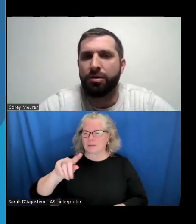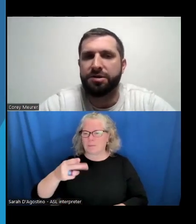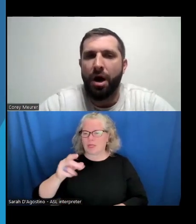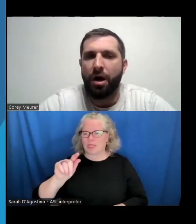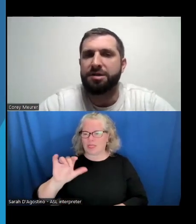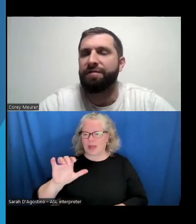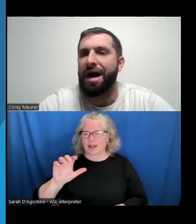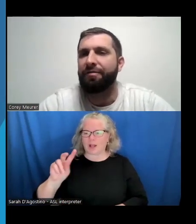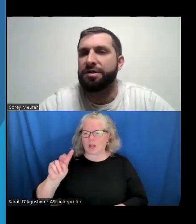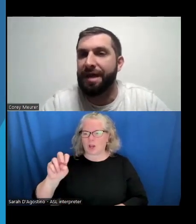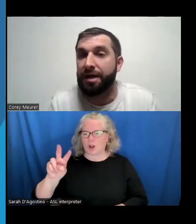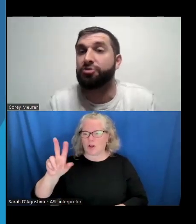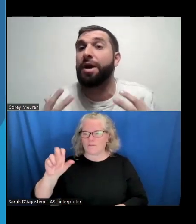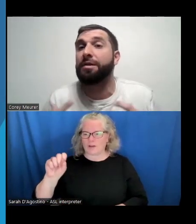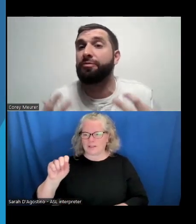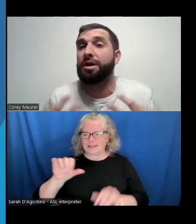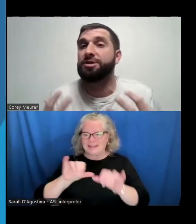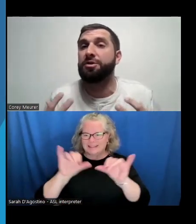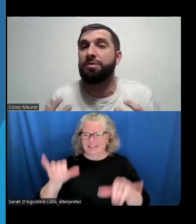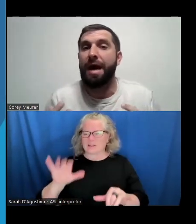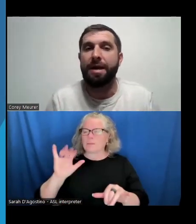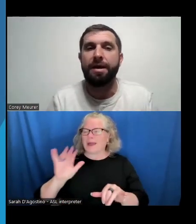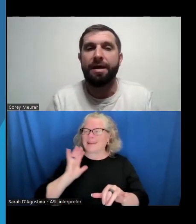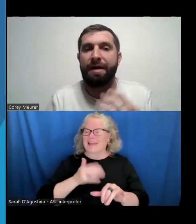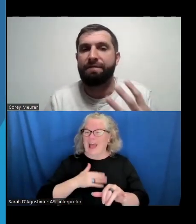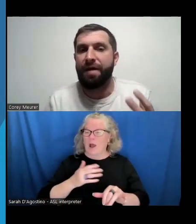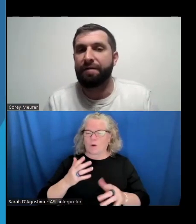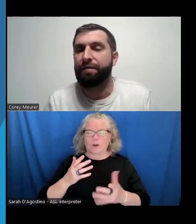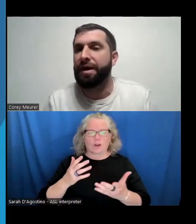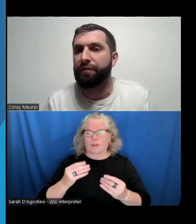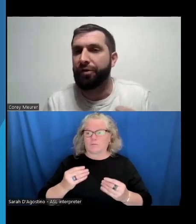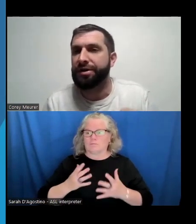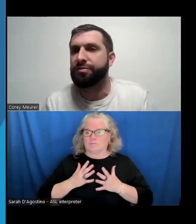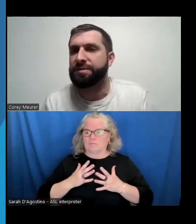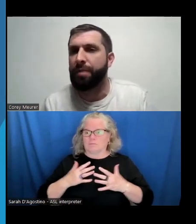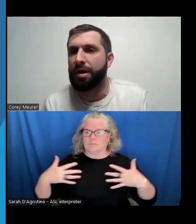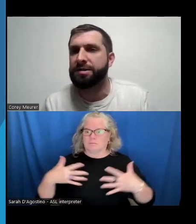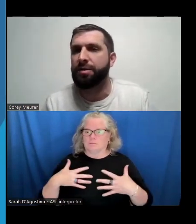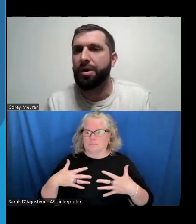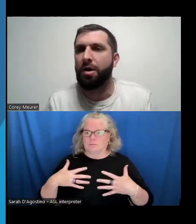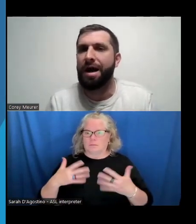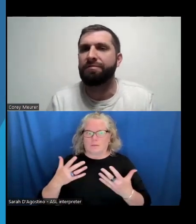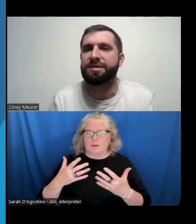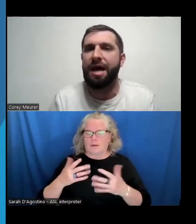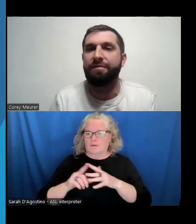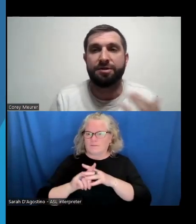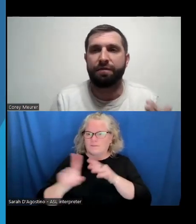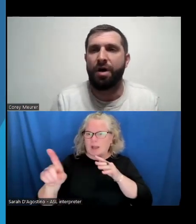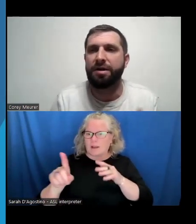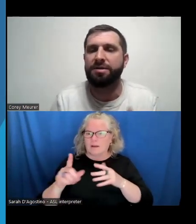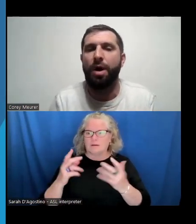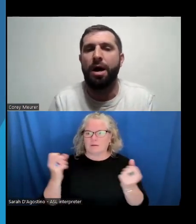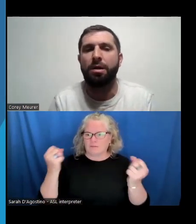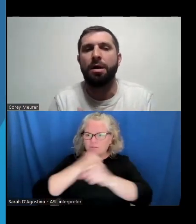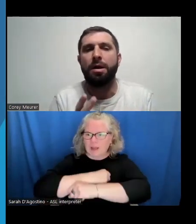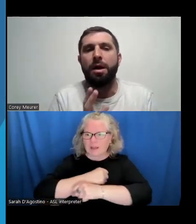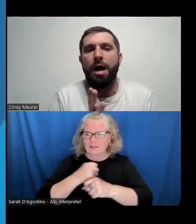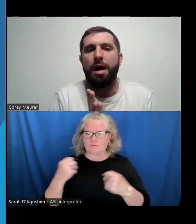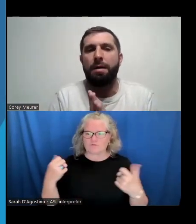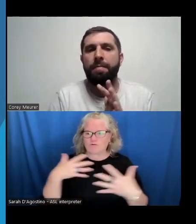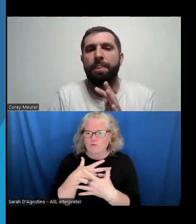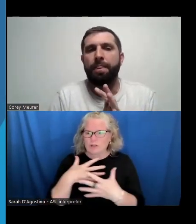kind of promotes our survival. It's that adrenaline rush that you get, that fight, flight, freeze response that we all have inside of us, or fawn as